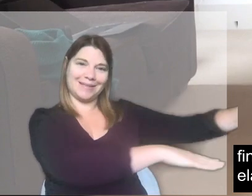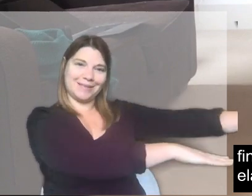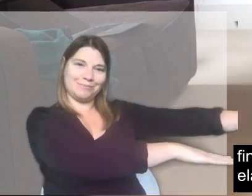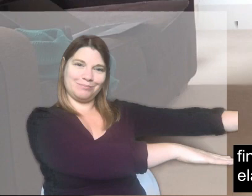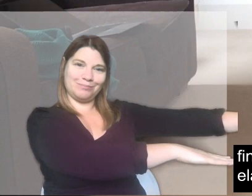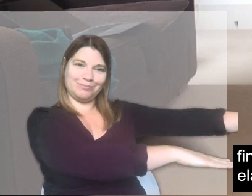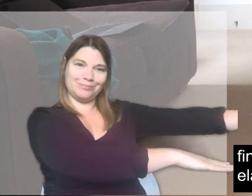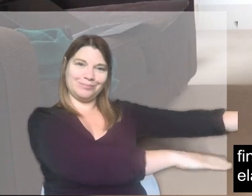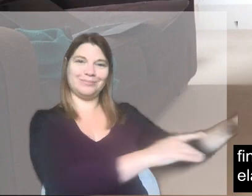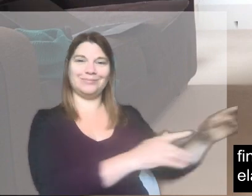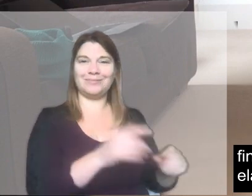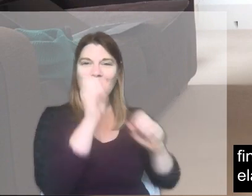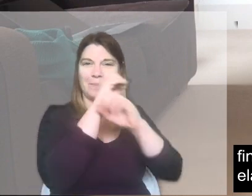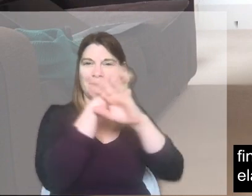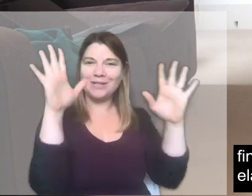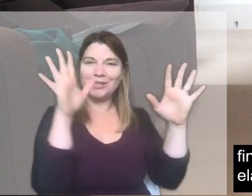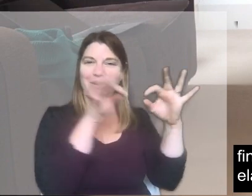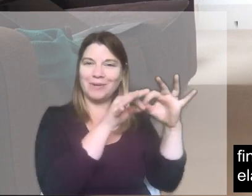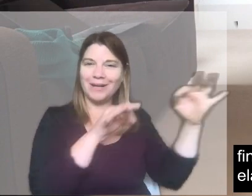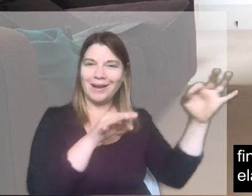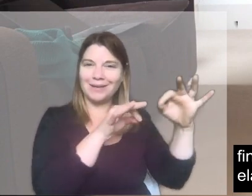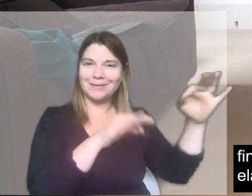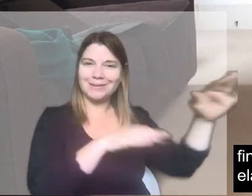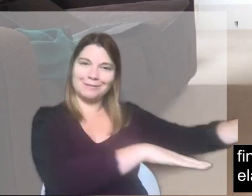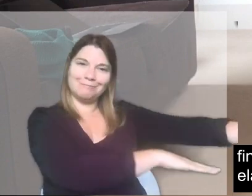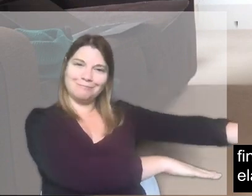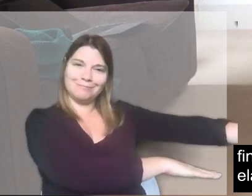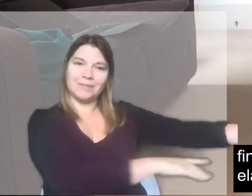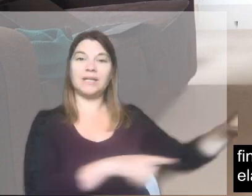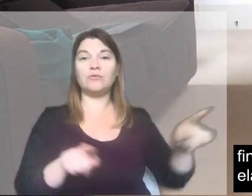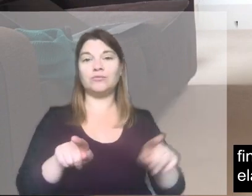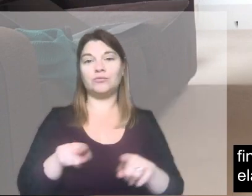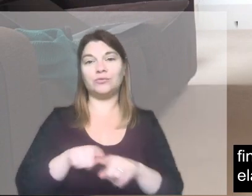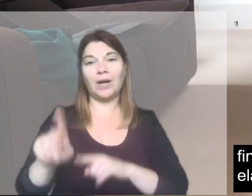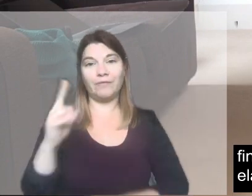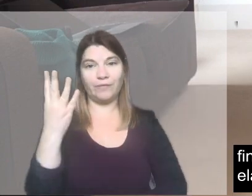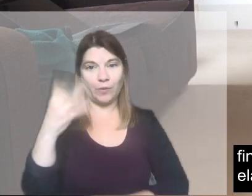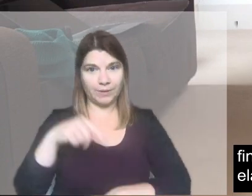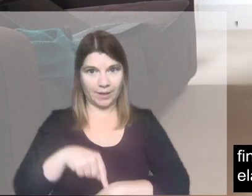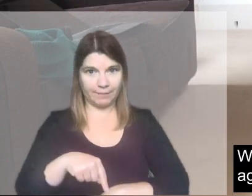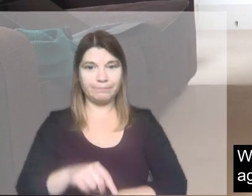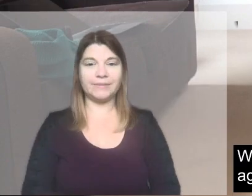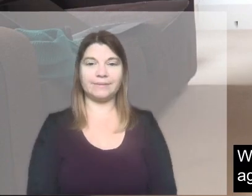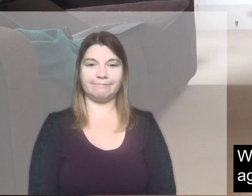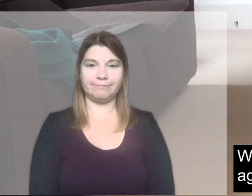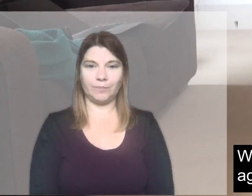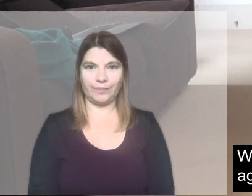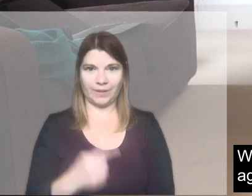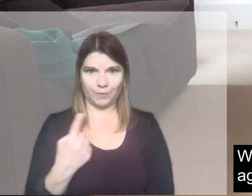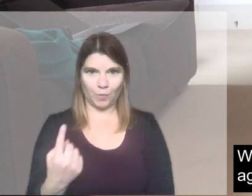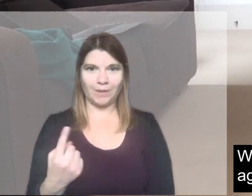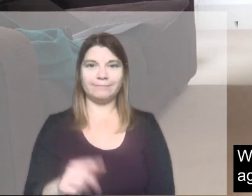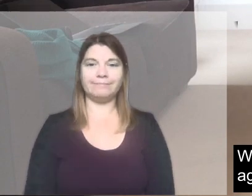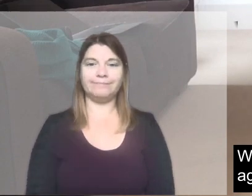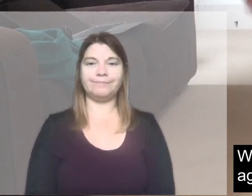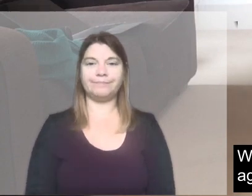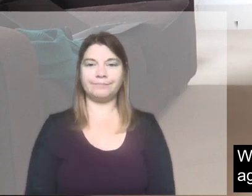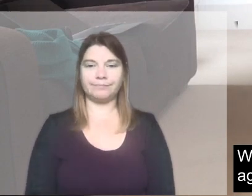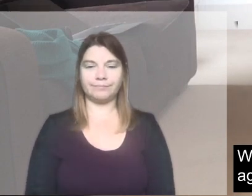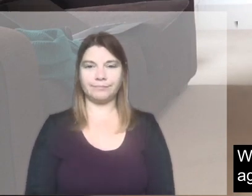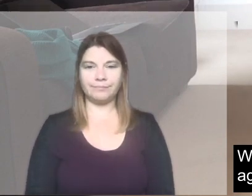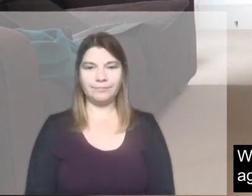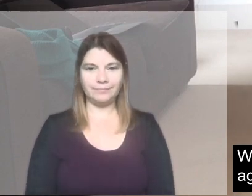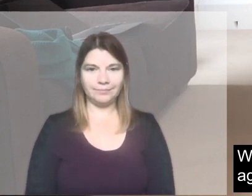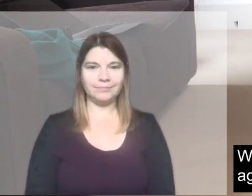the fingertips are connected by an imaginary elastic band. So let's try four of those. We swing to the right